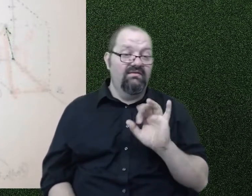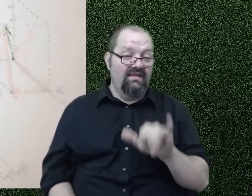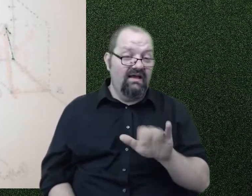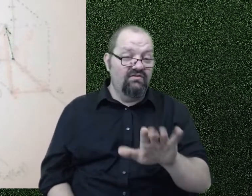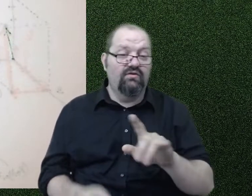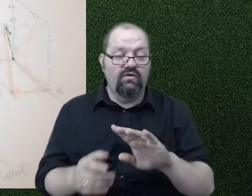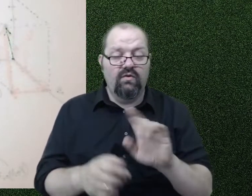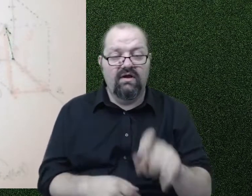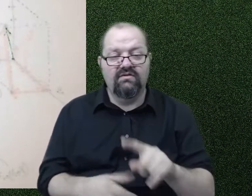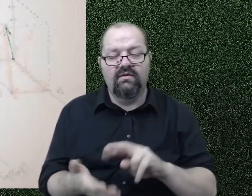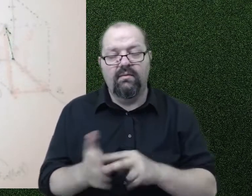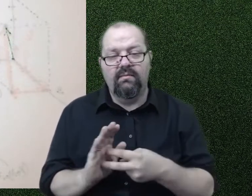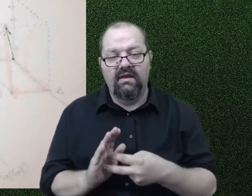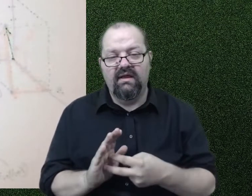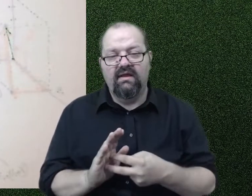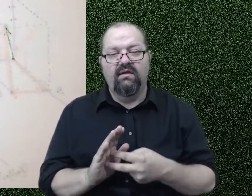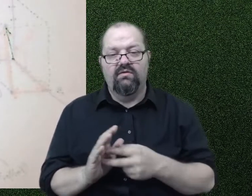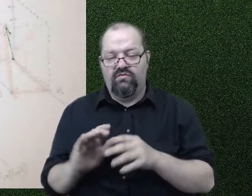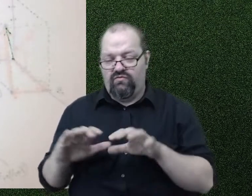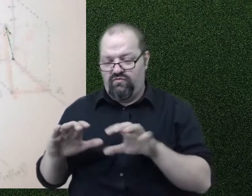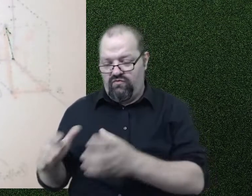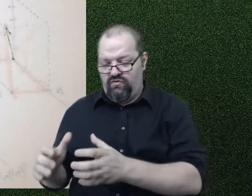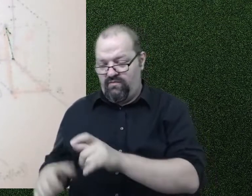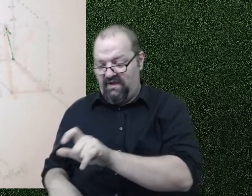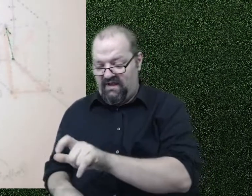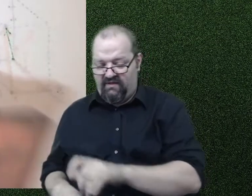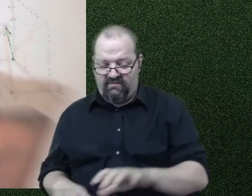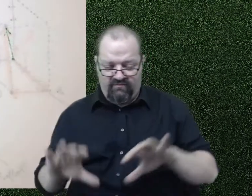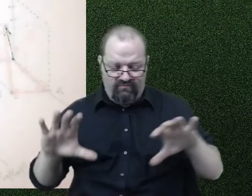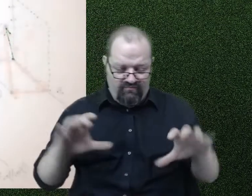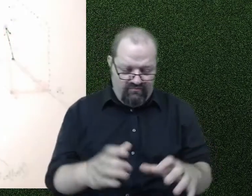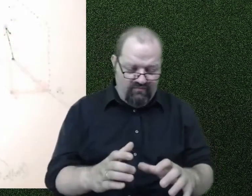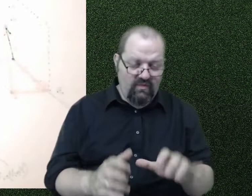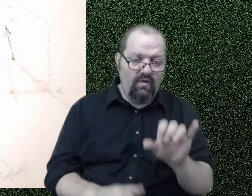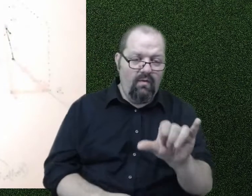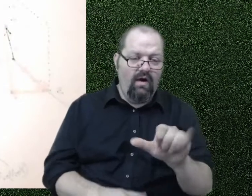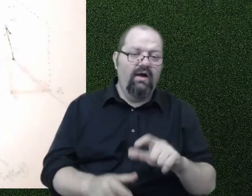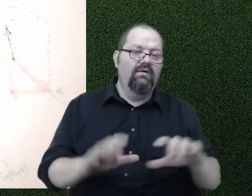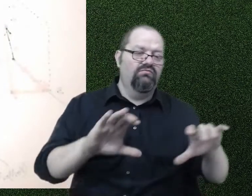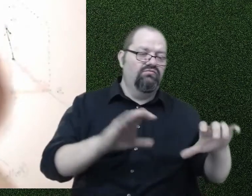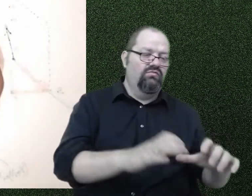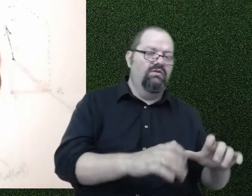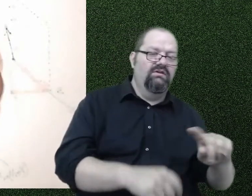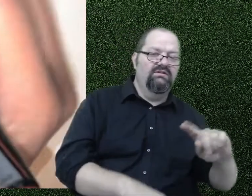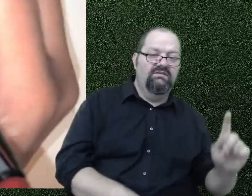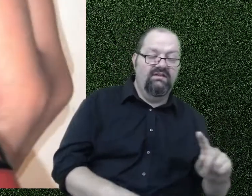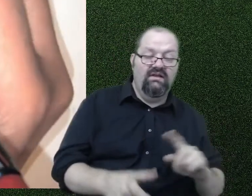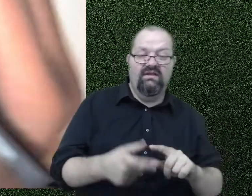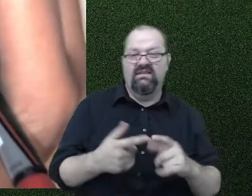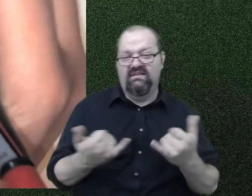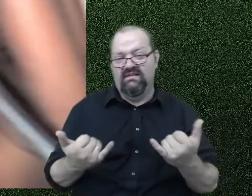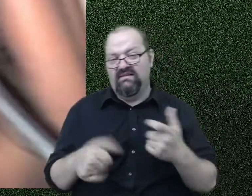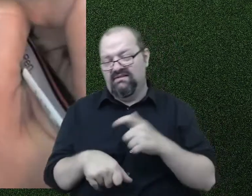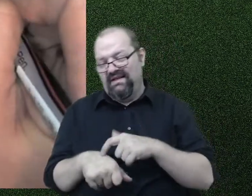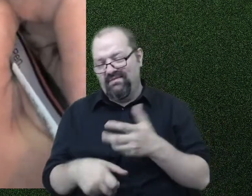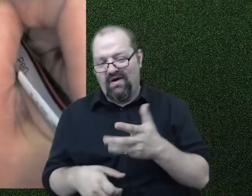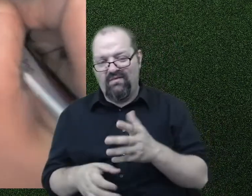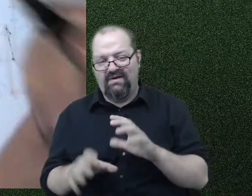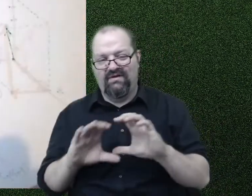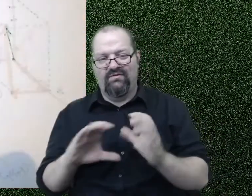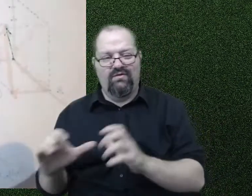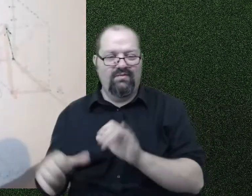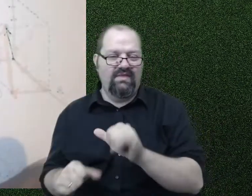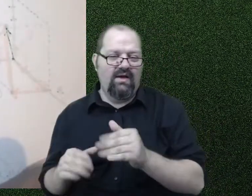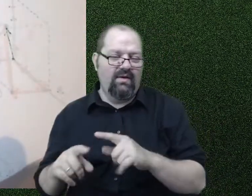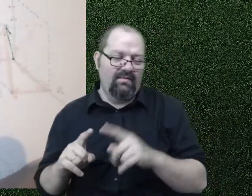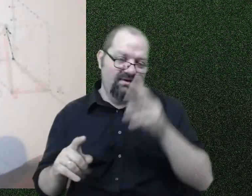you'd group all the x's together, group all the y's together, and group all the z's together. This time it was kind of already grouped that way because I just